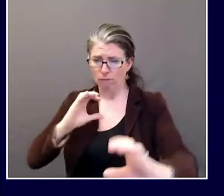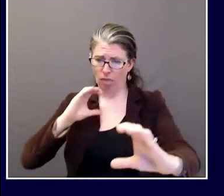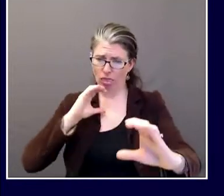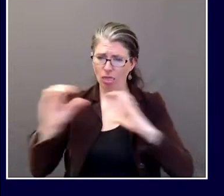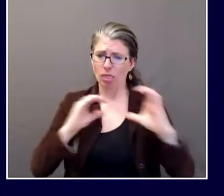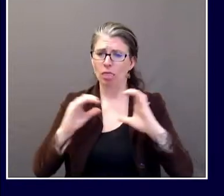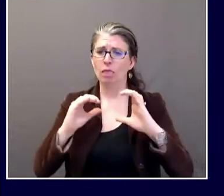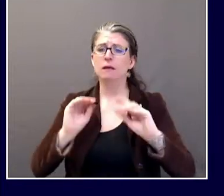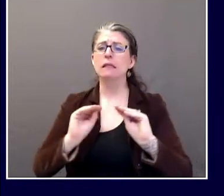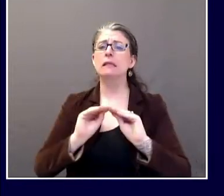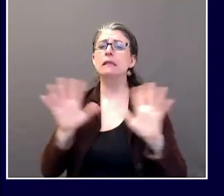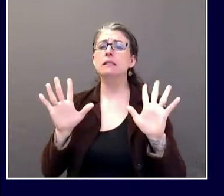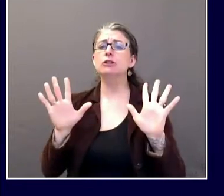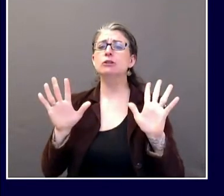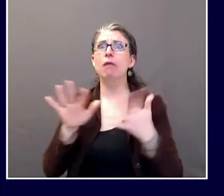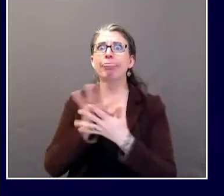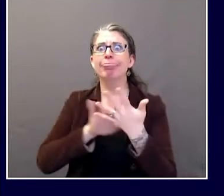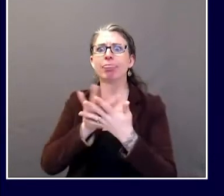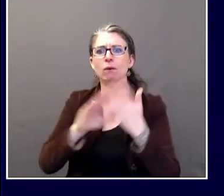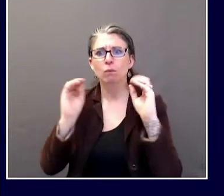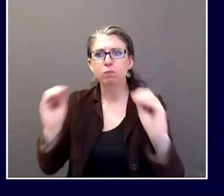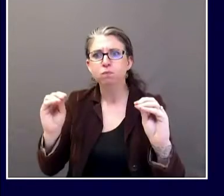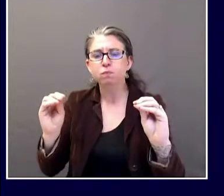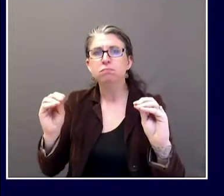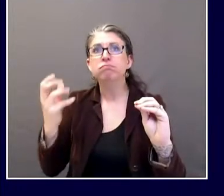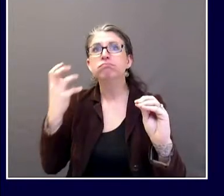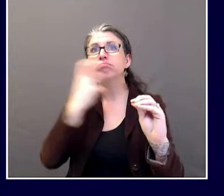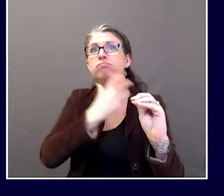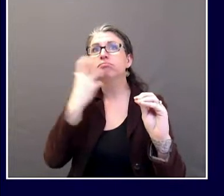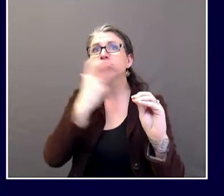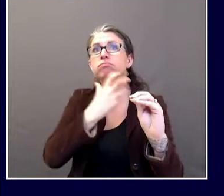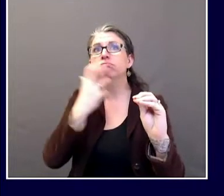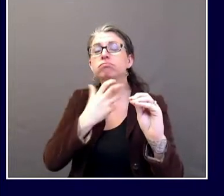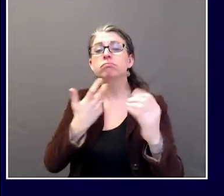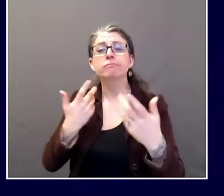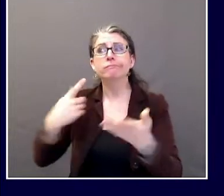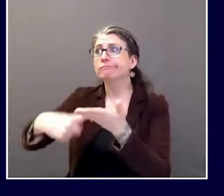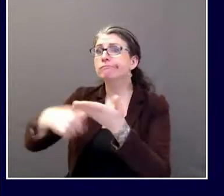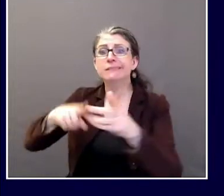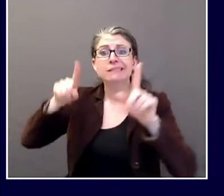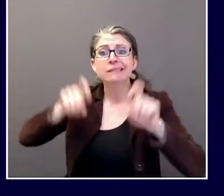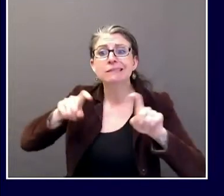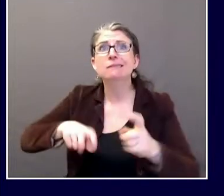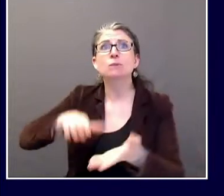school policy, and of course, to your question, vaccines and vaccination. Perhaps the